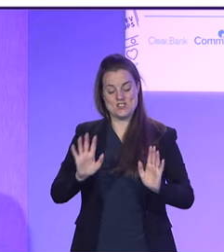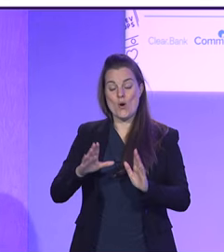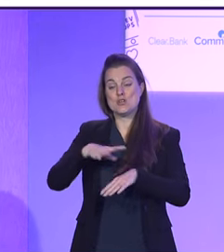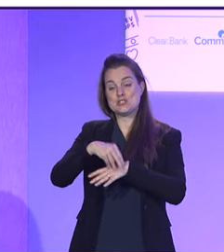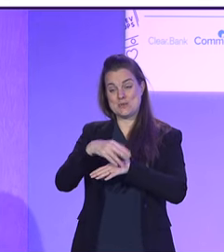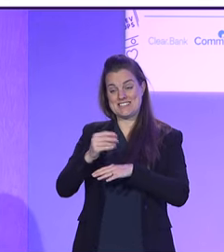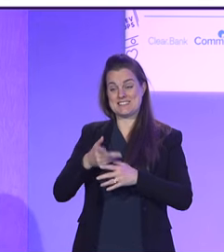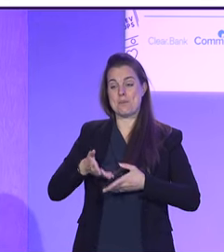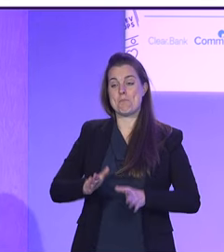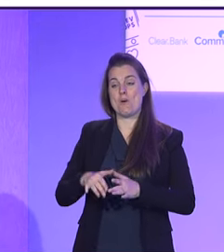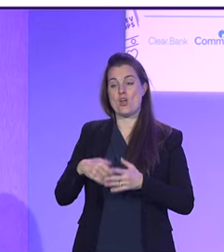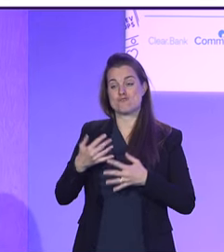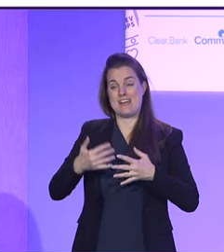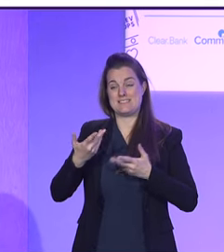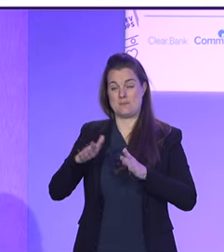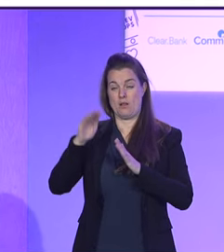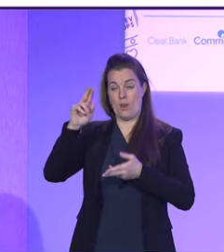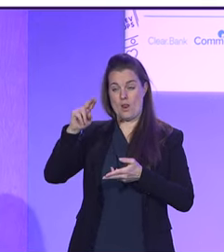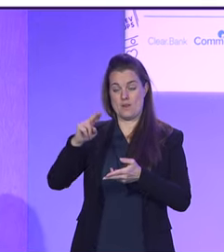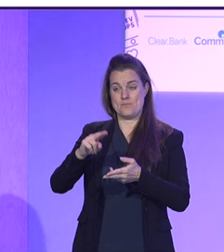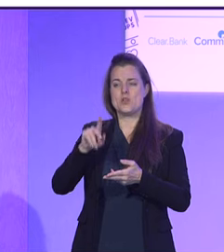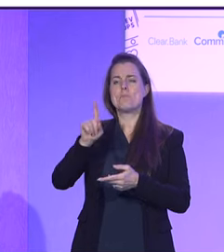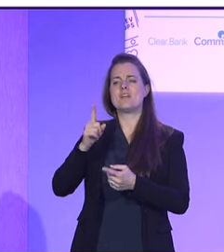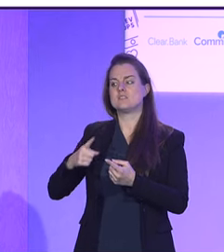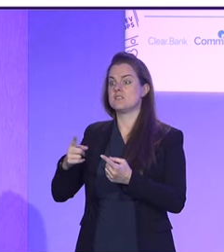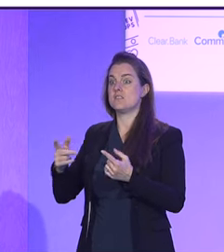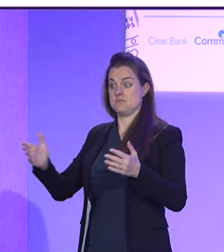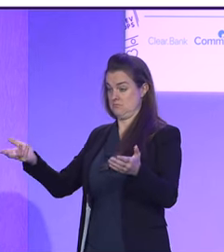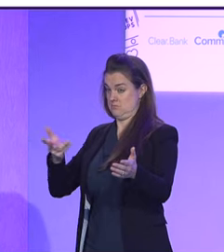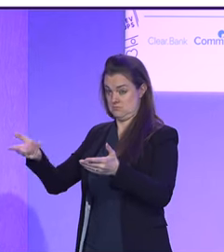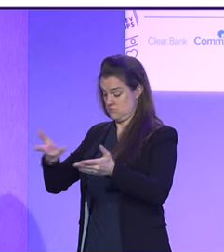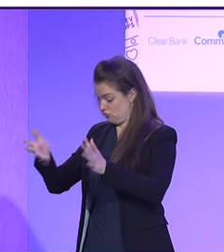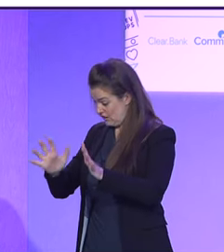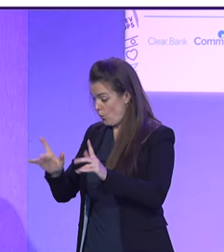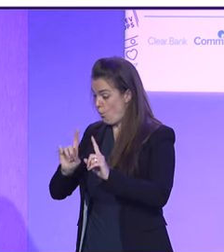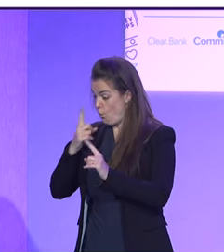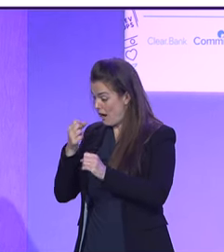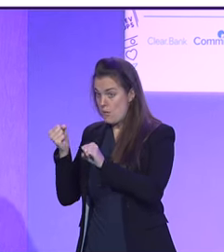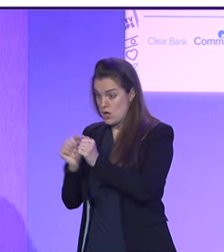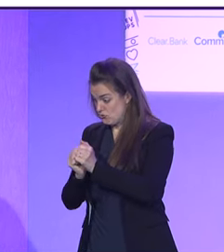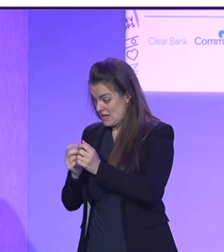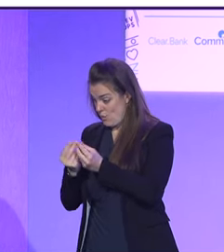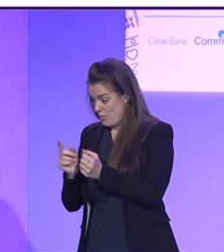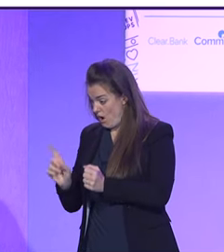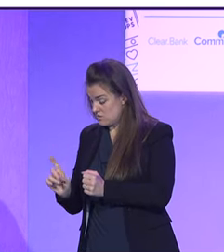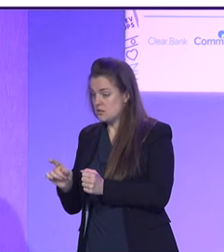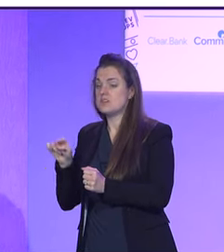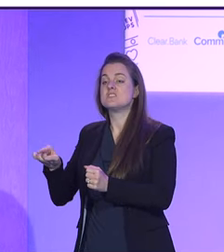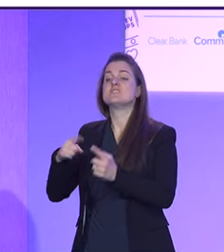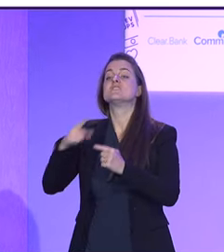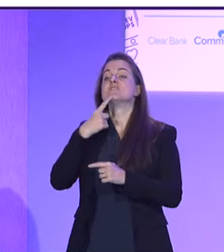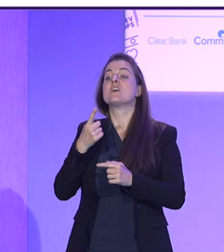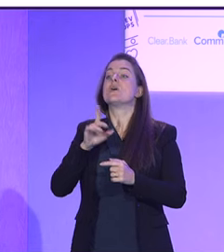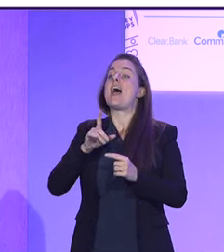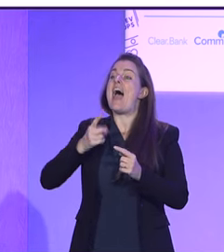they were doing is, okay, what is the goal that we want to have? We want that every single child is happy and